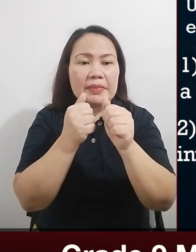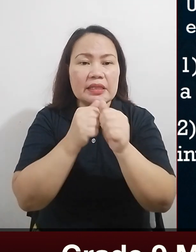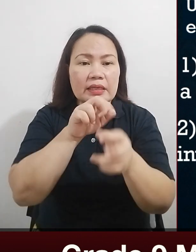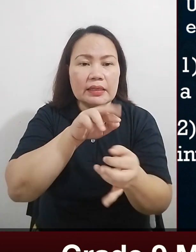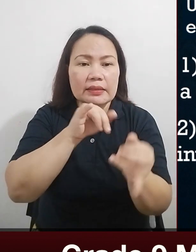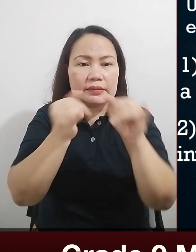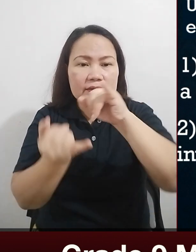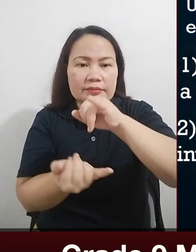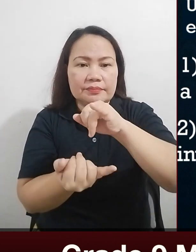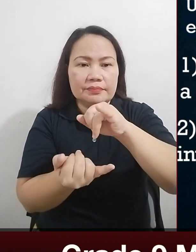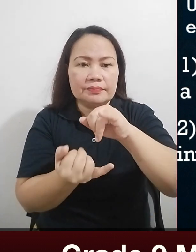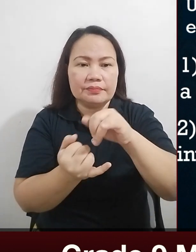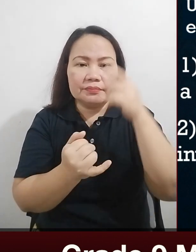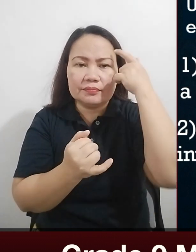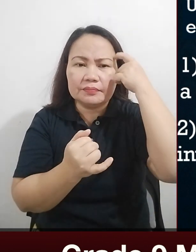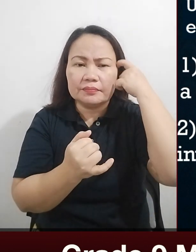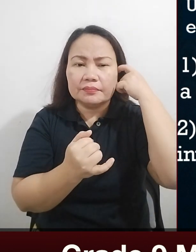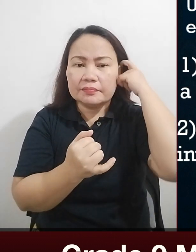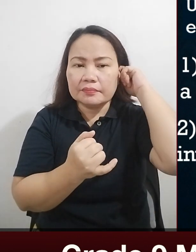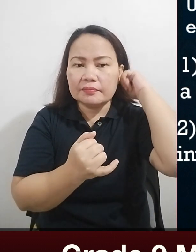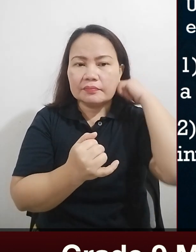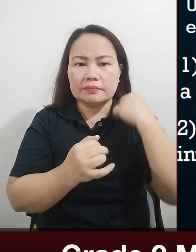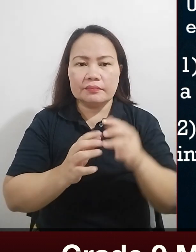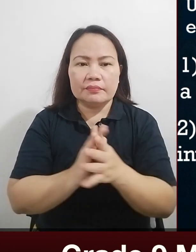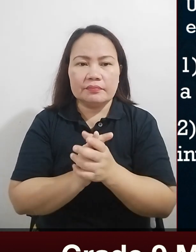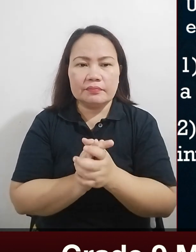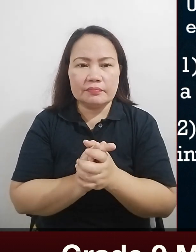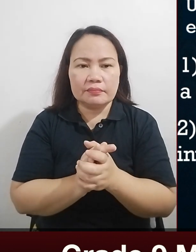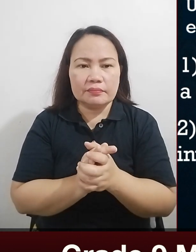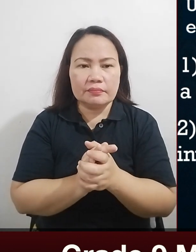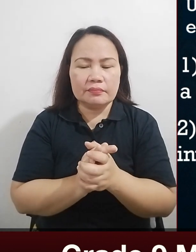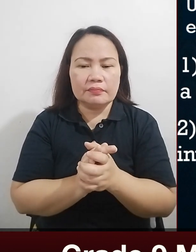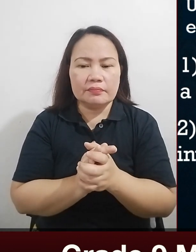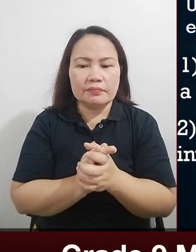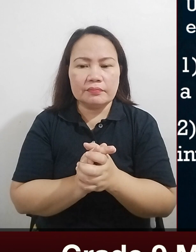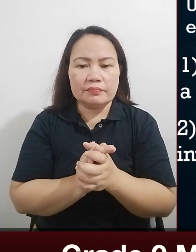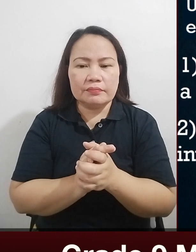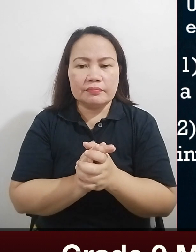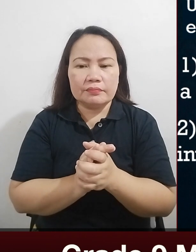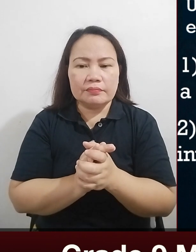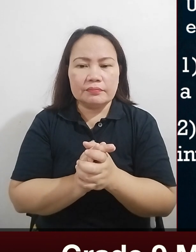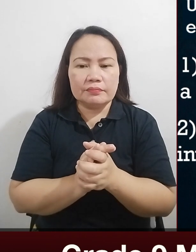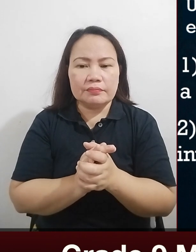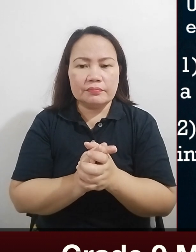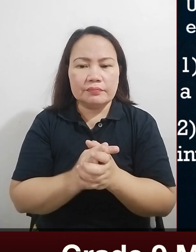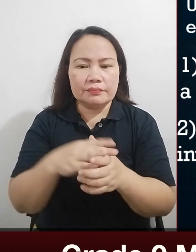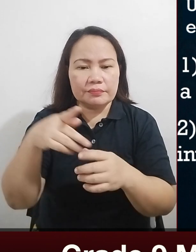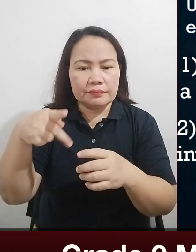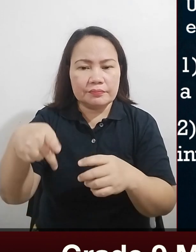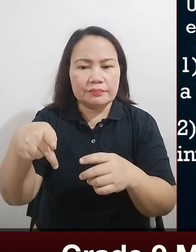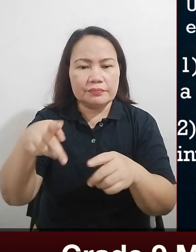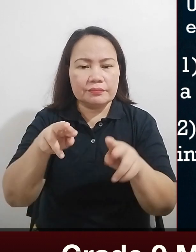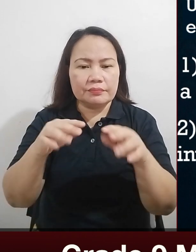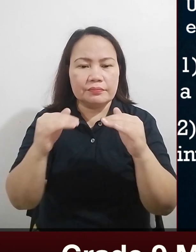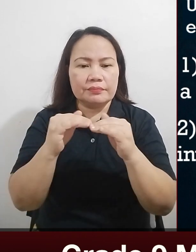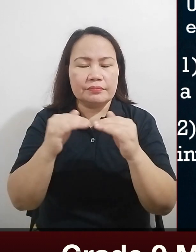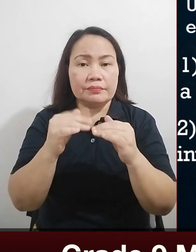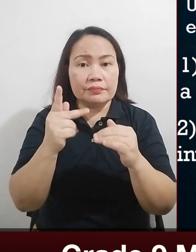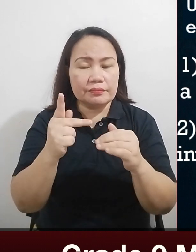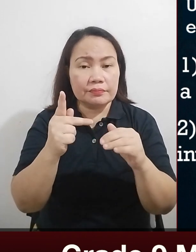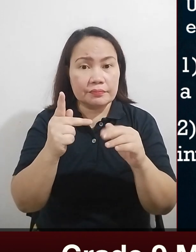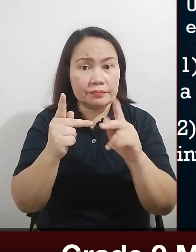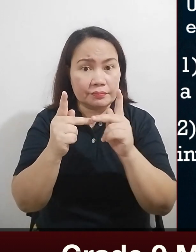So, directly as the square of X. So, hindi kagaya kanina, jointly ang ginamit. So, P